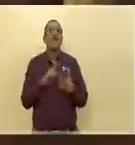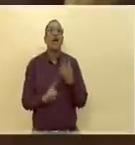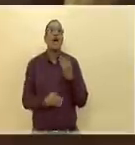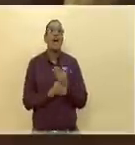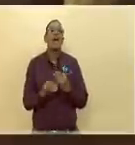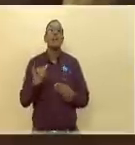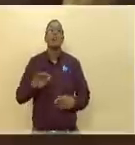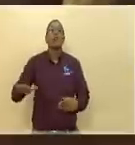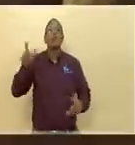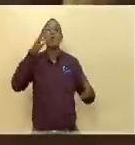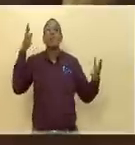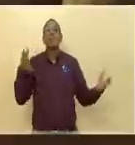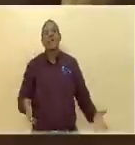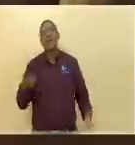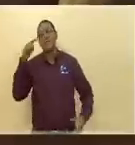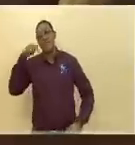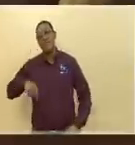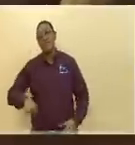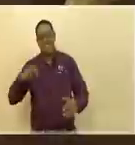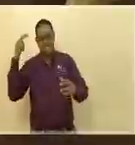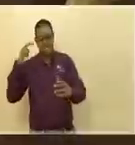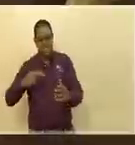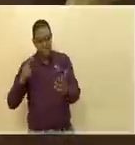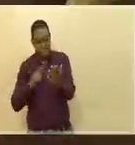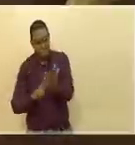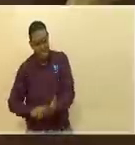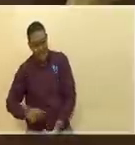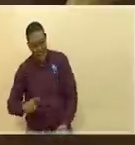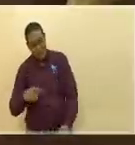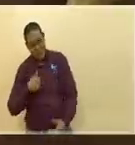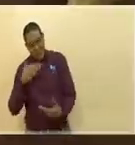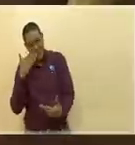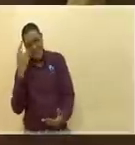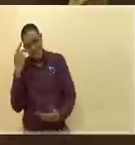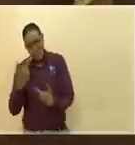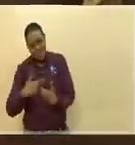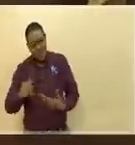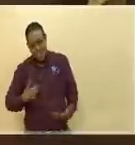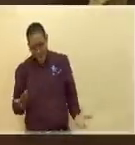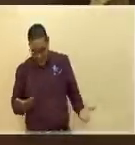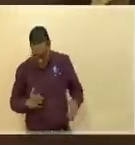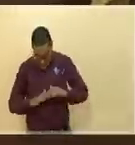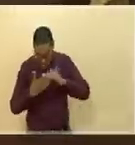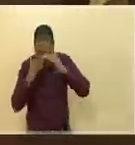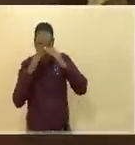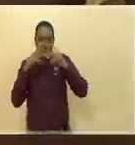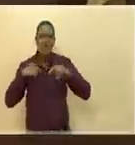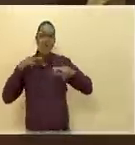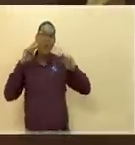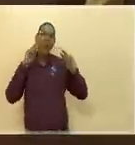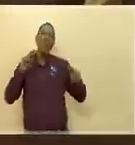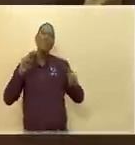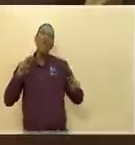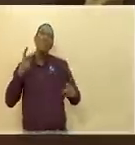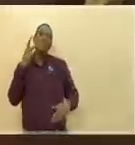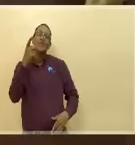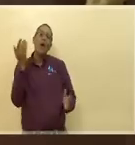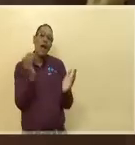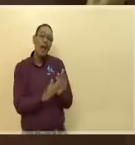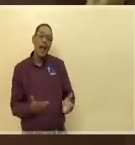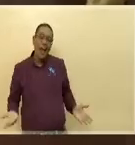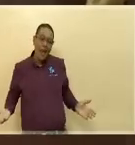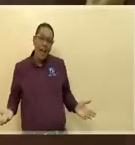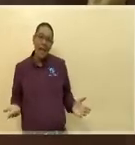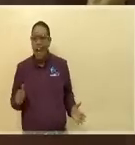and all those here present for this historic occasion. We thank you so much for joining us here at Jamaica House, and we look forward to seeing you again